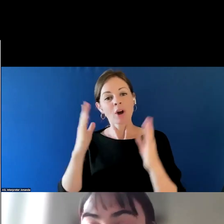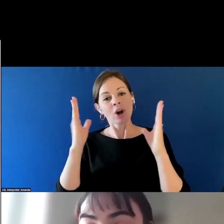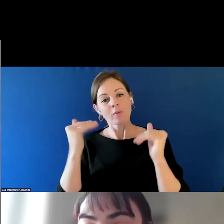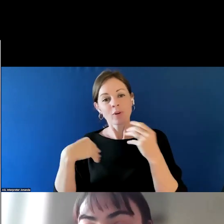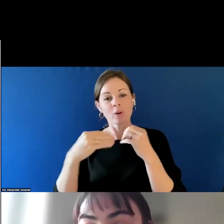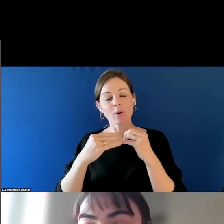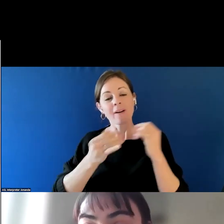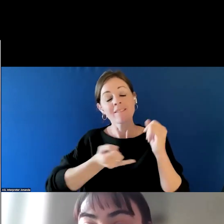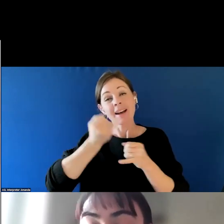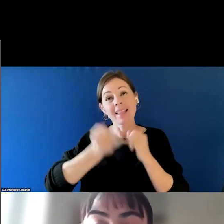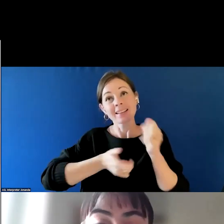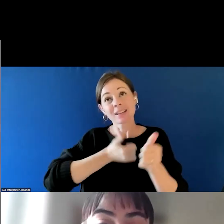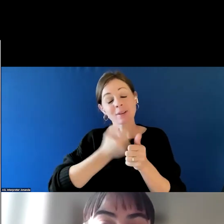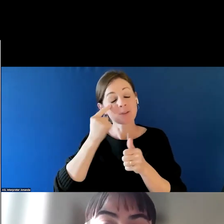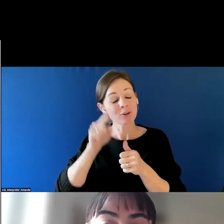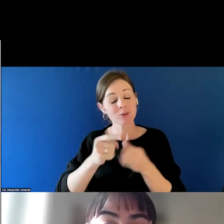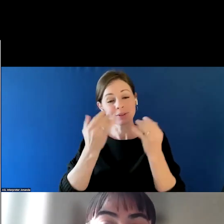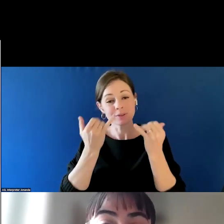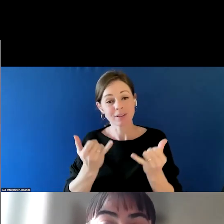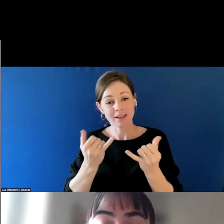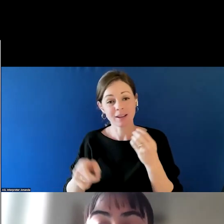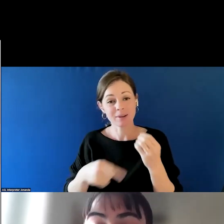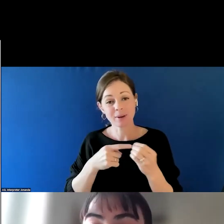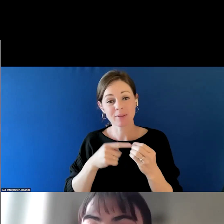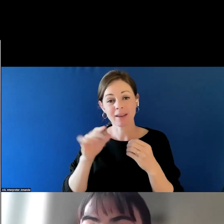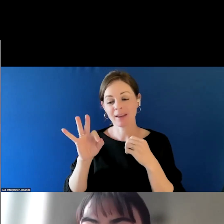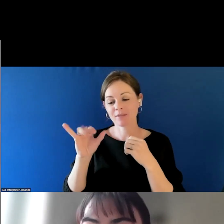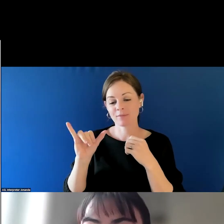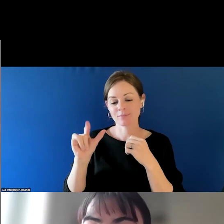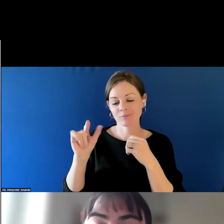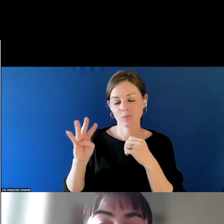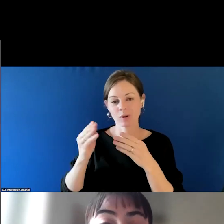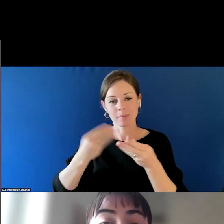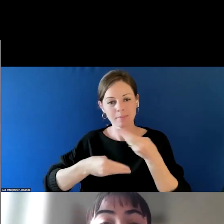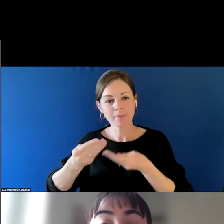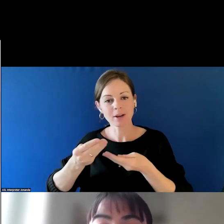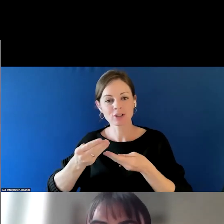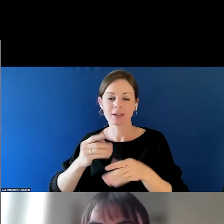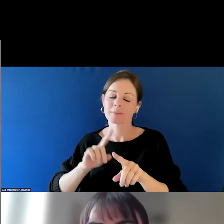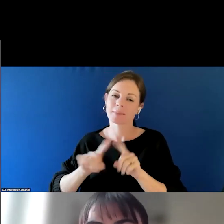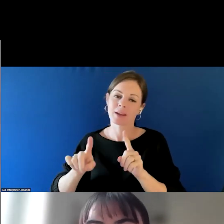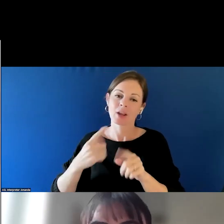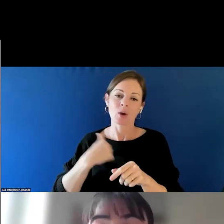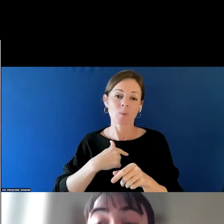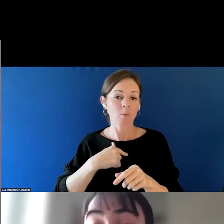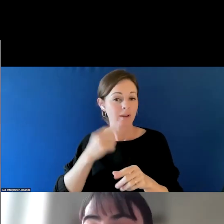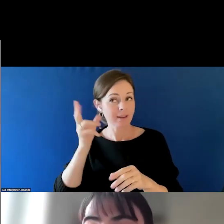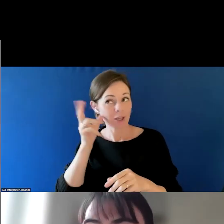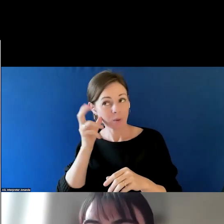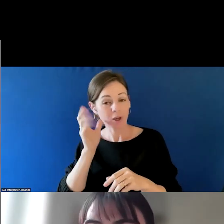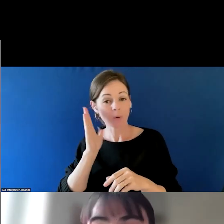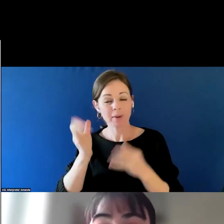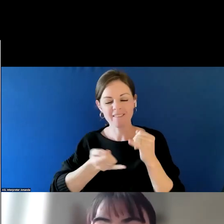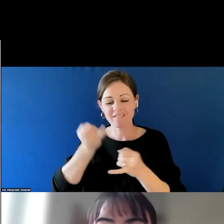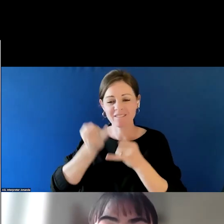finalized update for you all today regarding the FY24 budget deal. But what we are hearing is there will be a